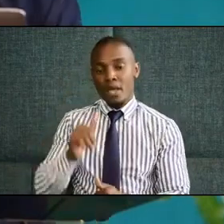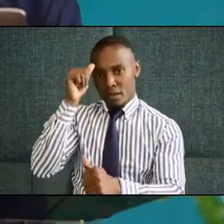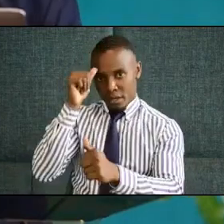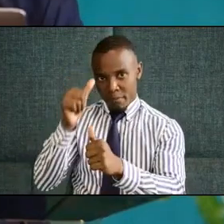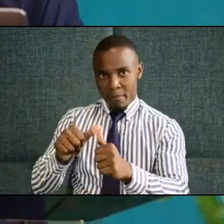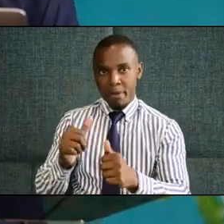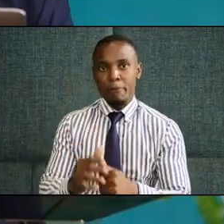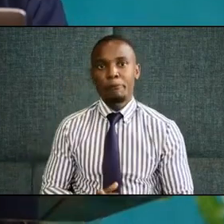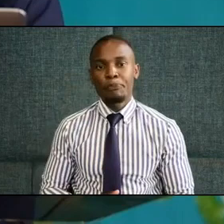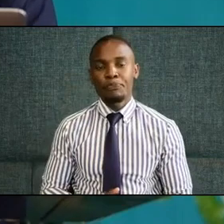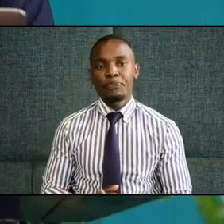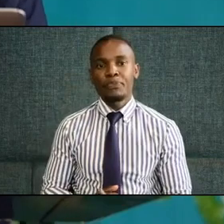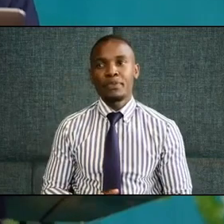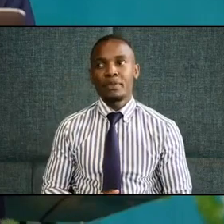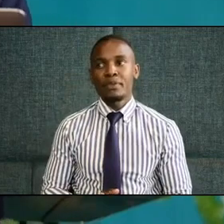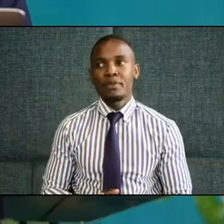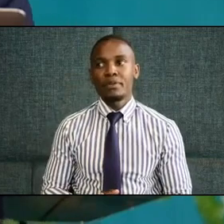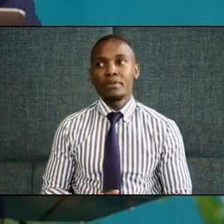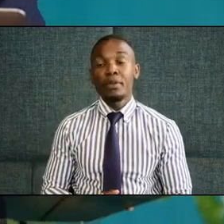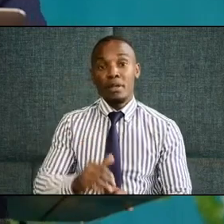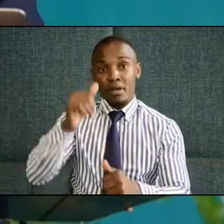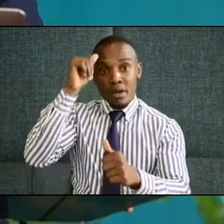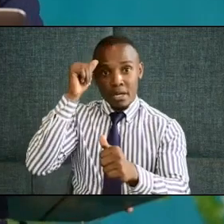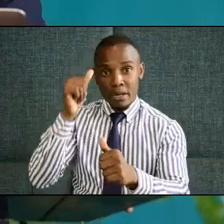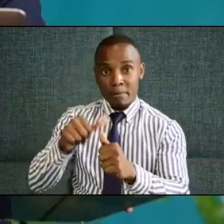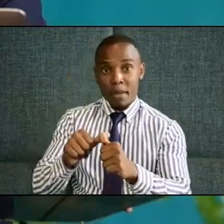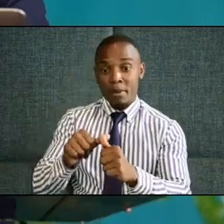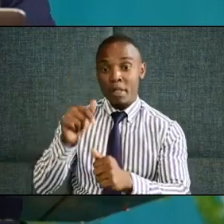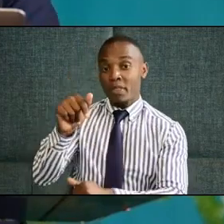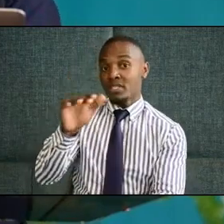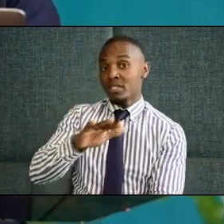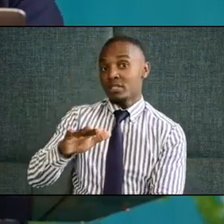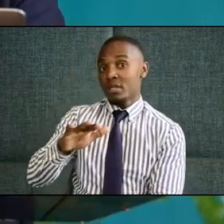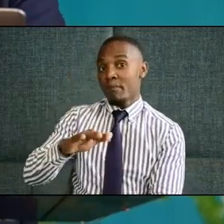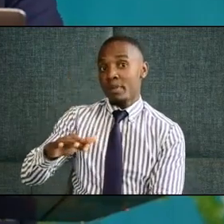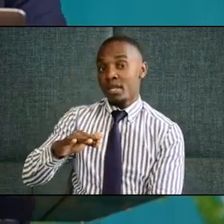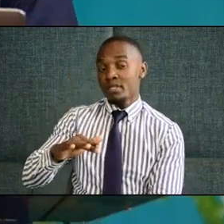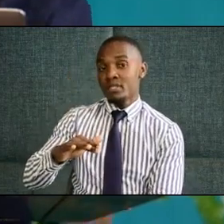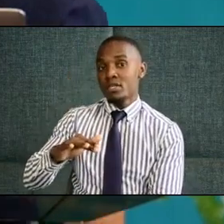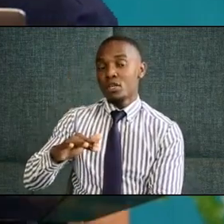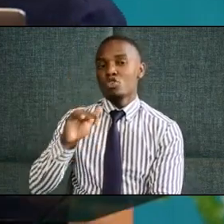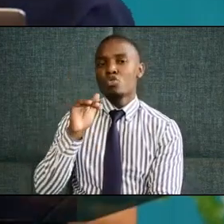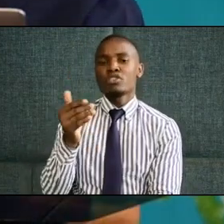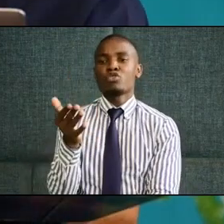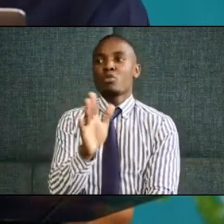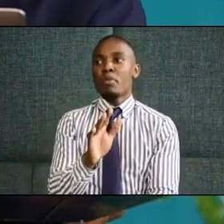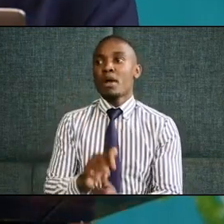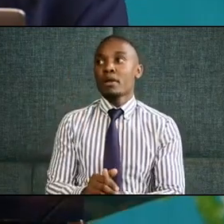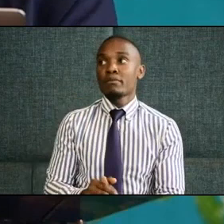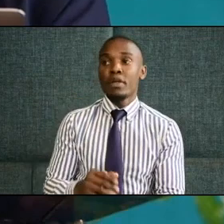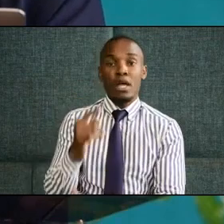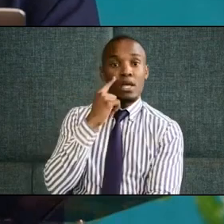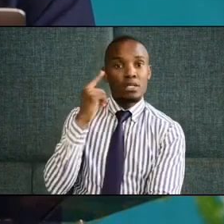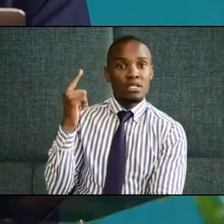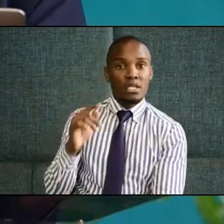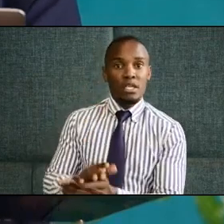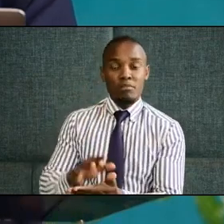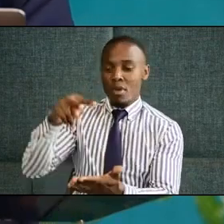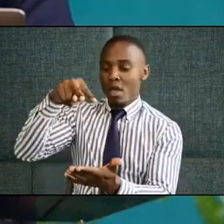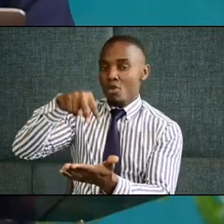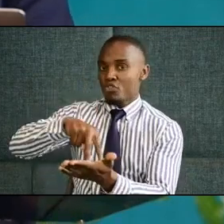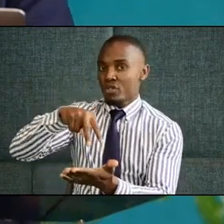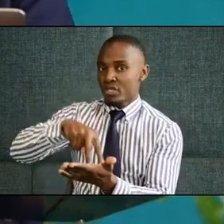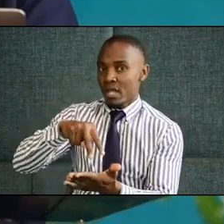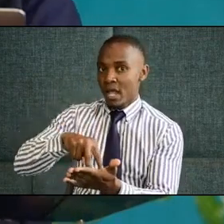Remember. But much more than remember, Bethel is a call to return. Look at the text carefully.